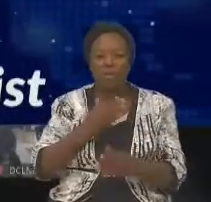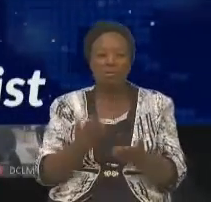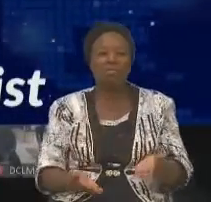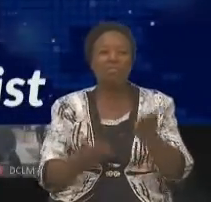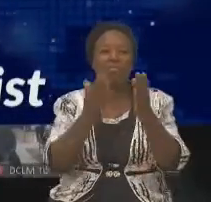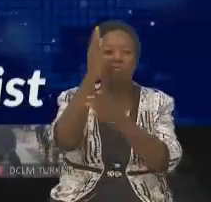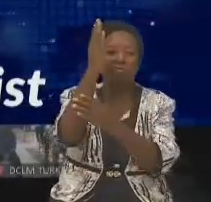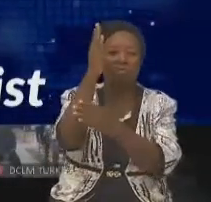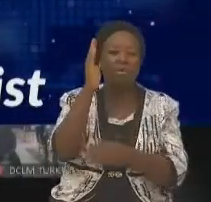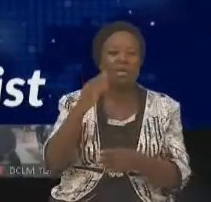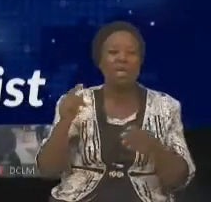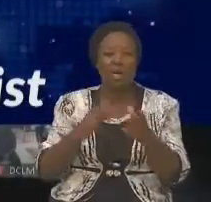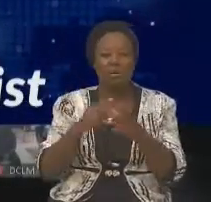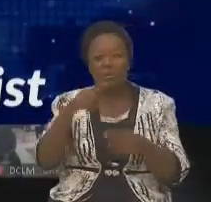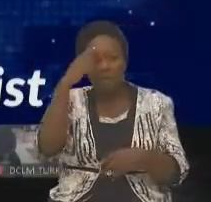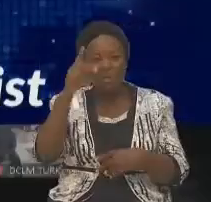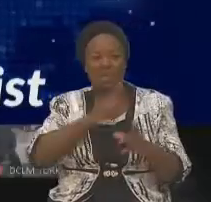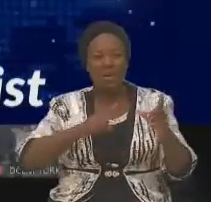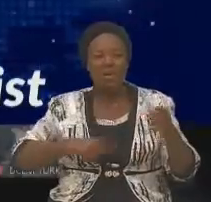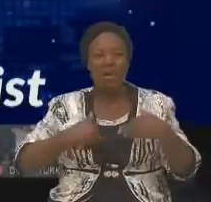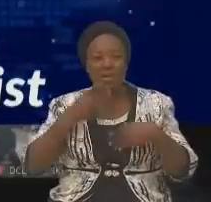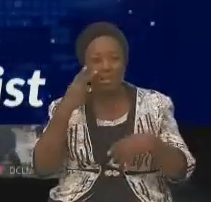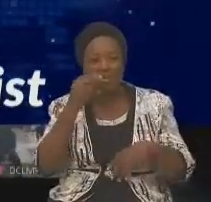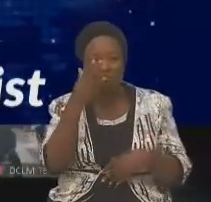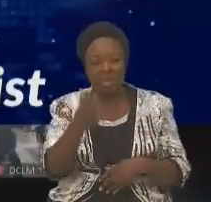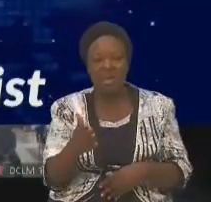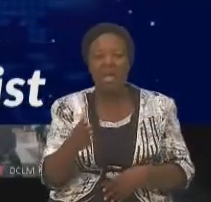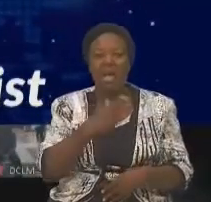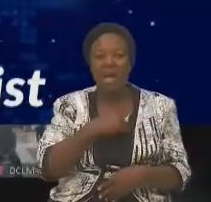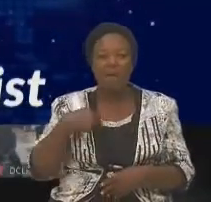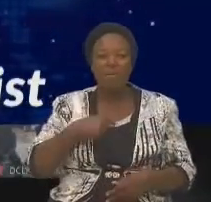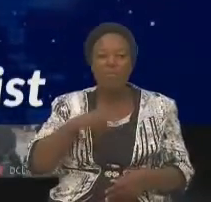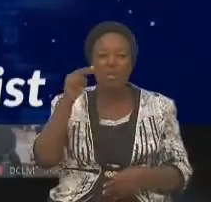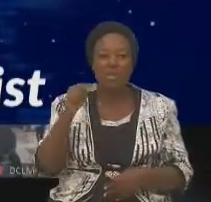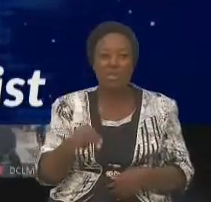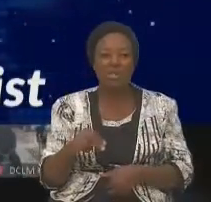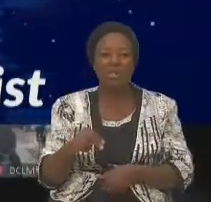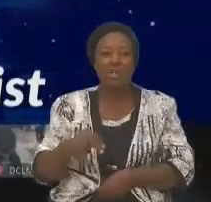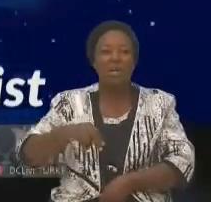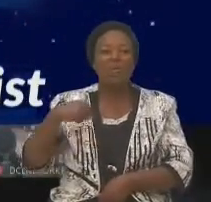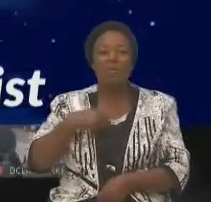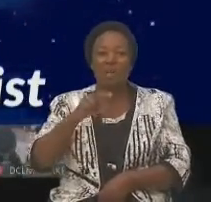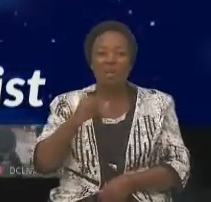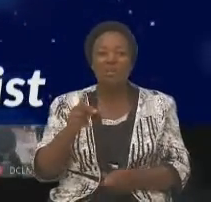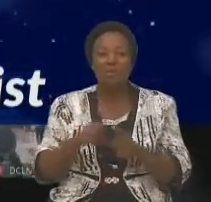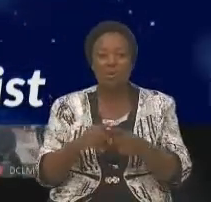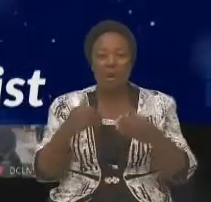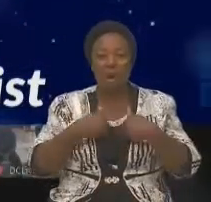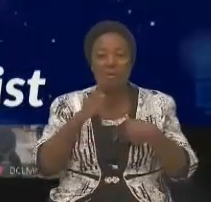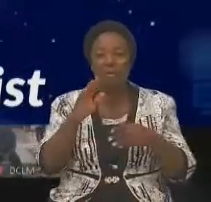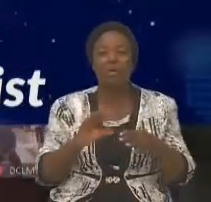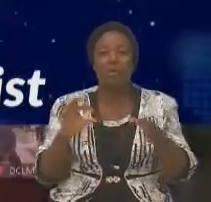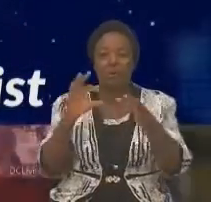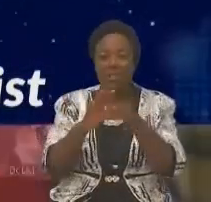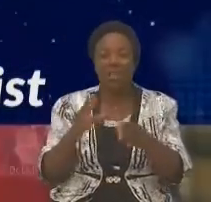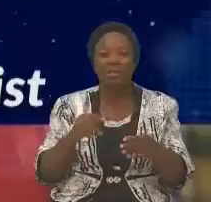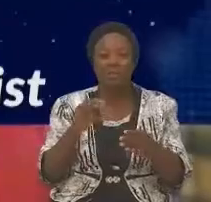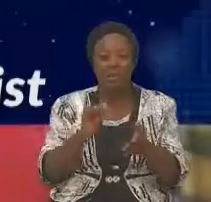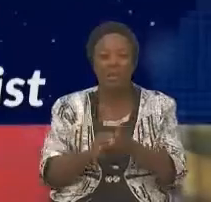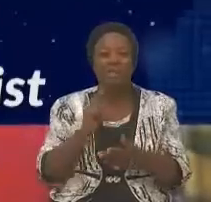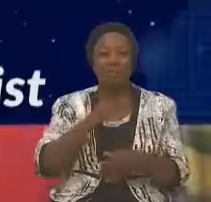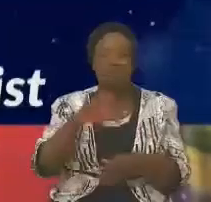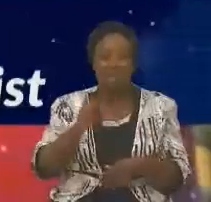The Lord has seen you there. And we need to keep your contact so that we'll see how to keep